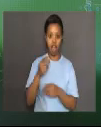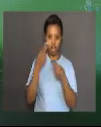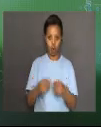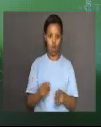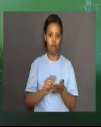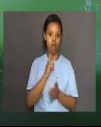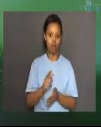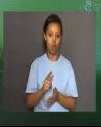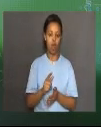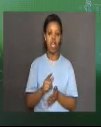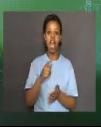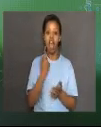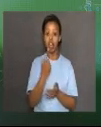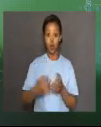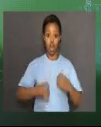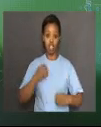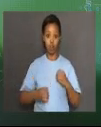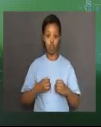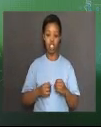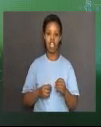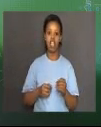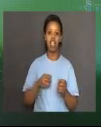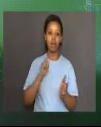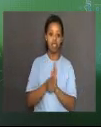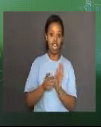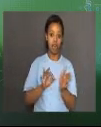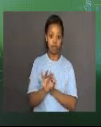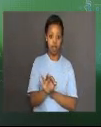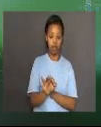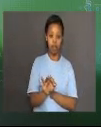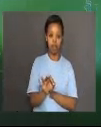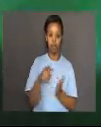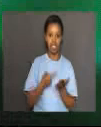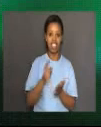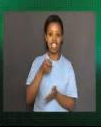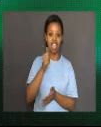like fungi, meiosis generates spores.